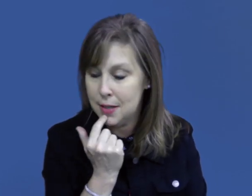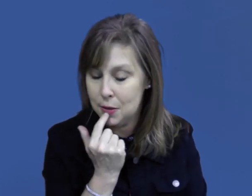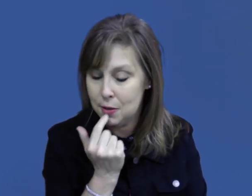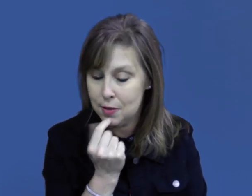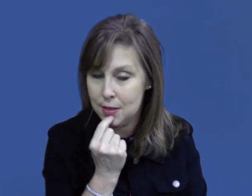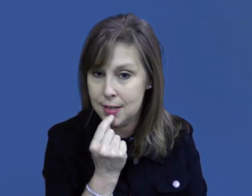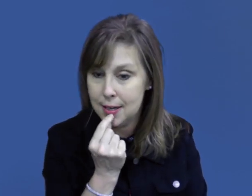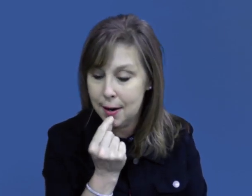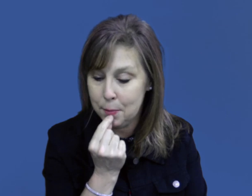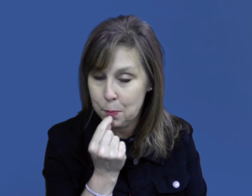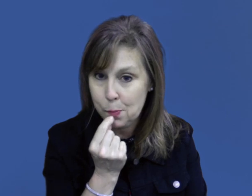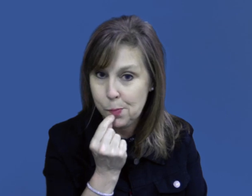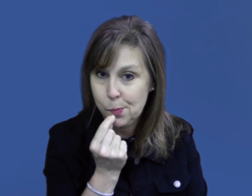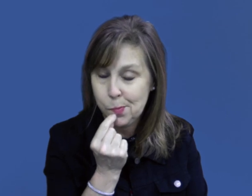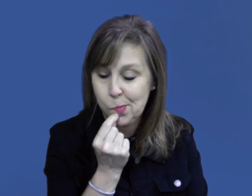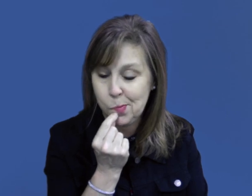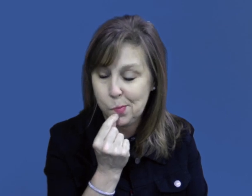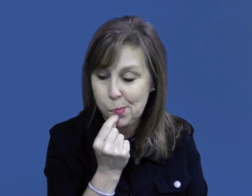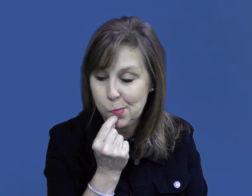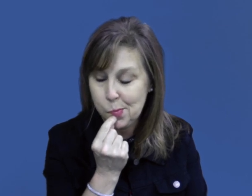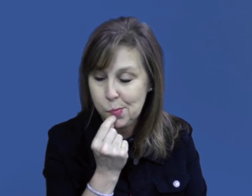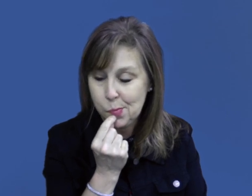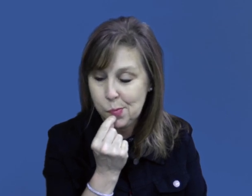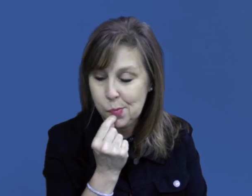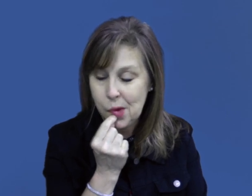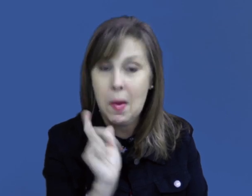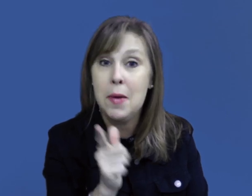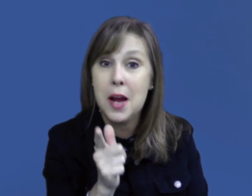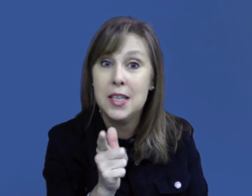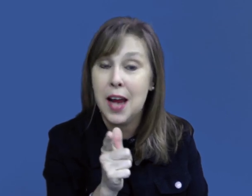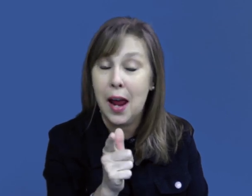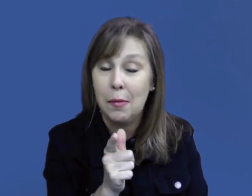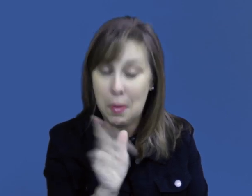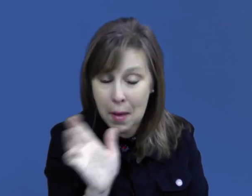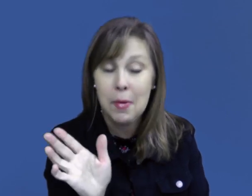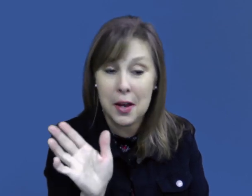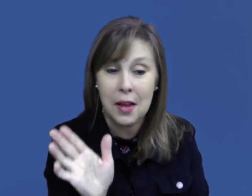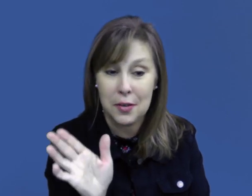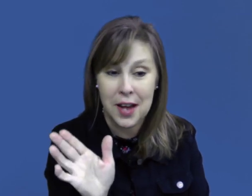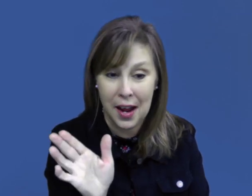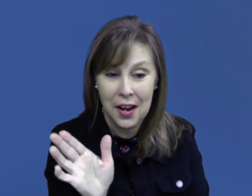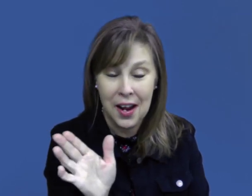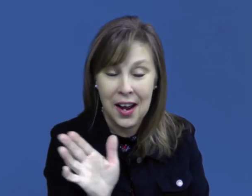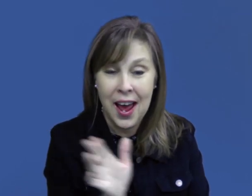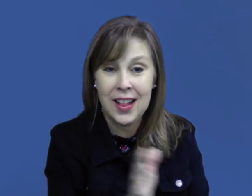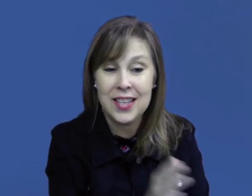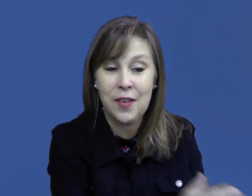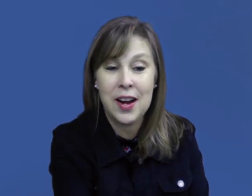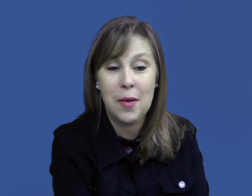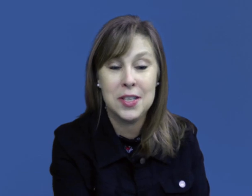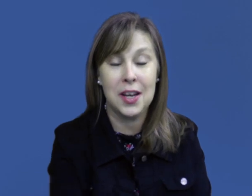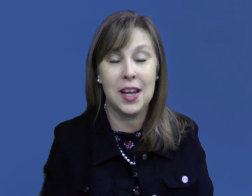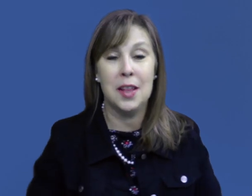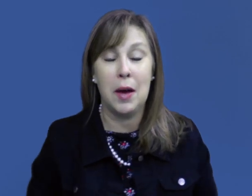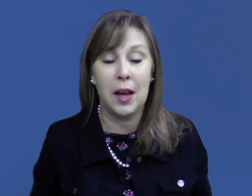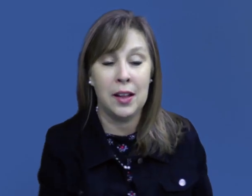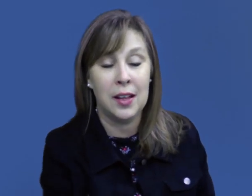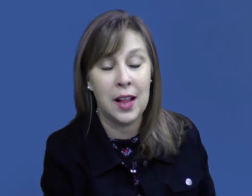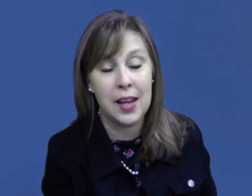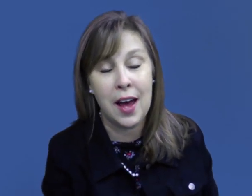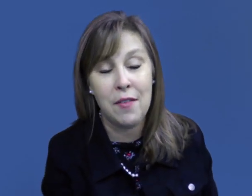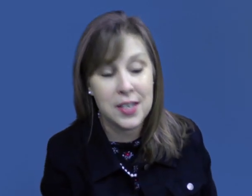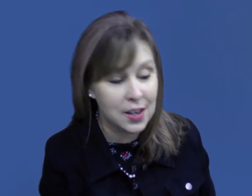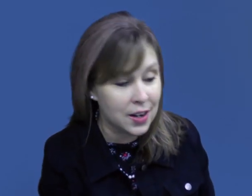PE teachers today. Hmm. Maybe not today, but maybe another day. Hey, let's find out what's cooking in the